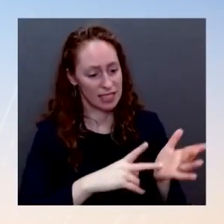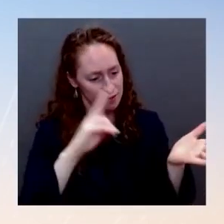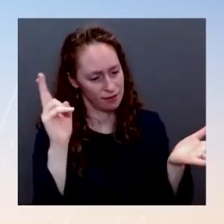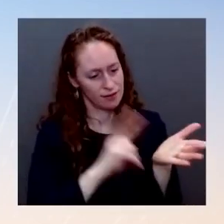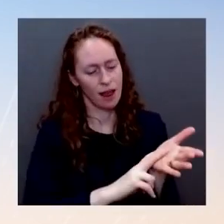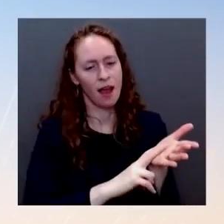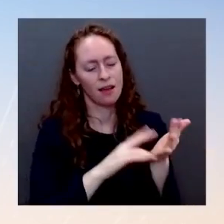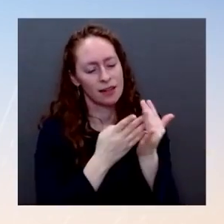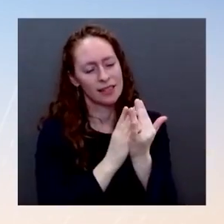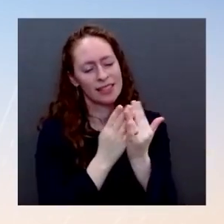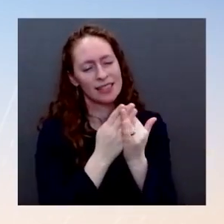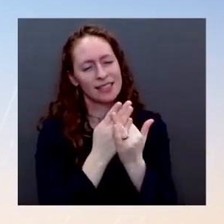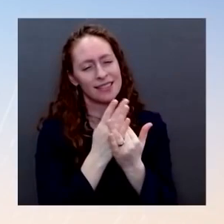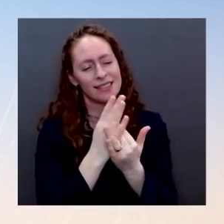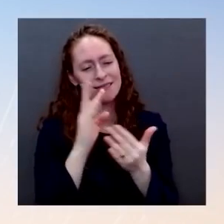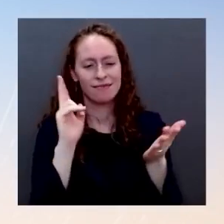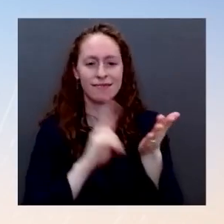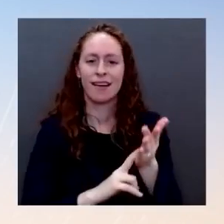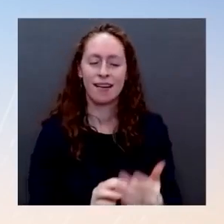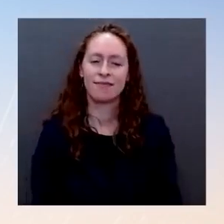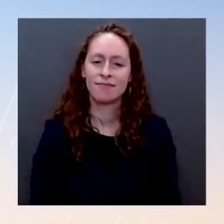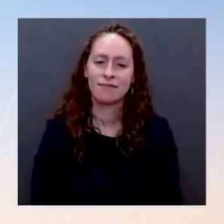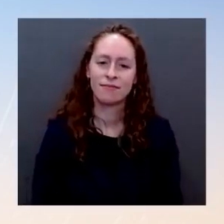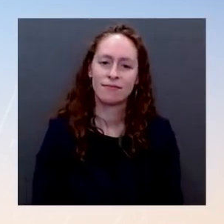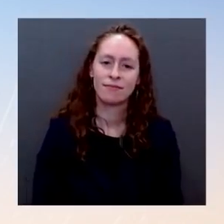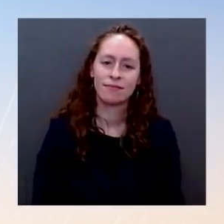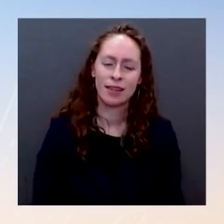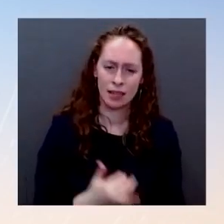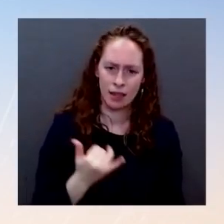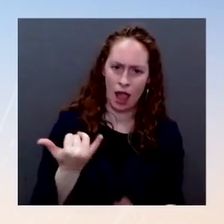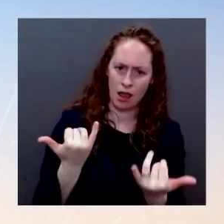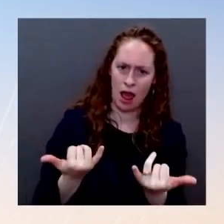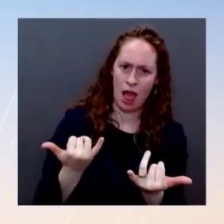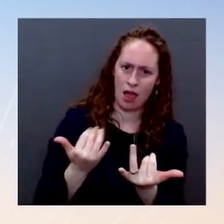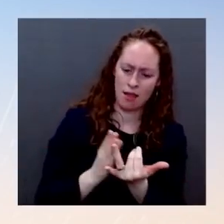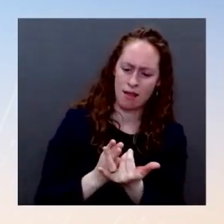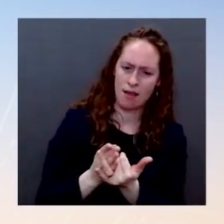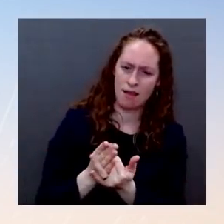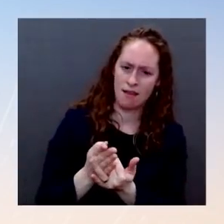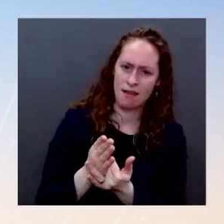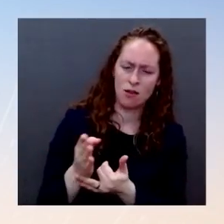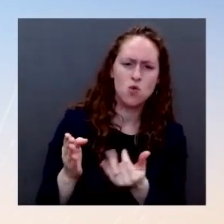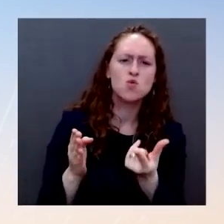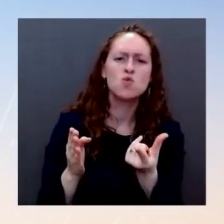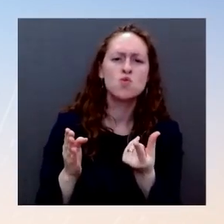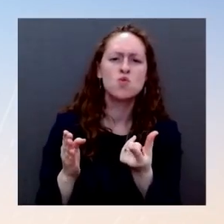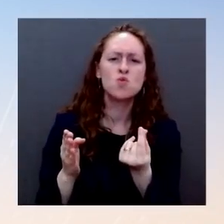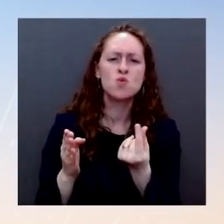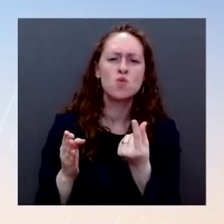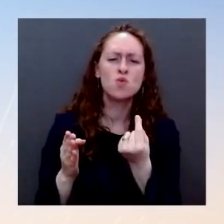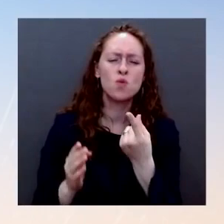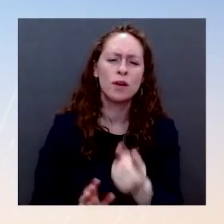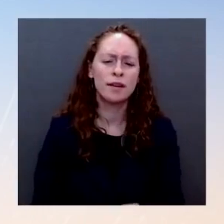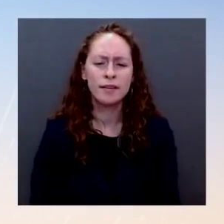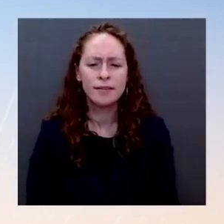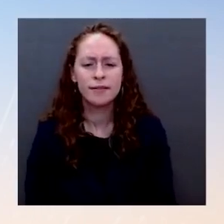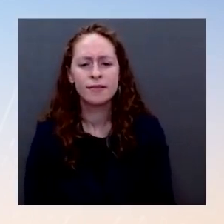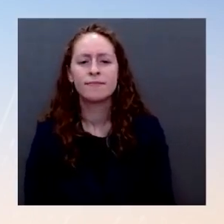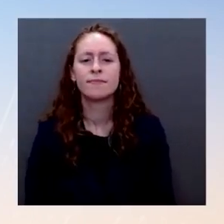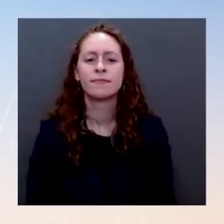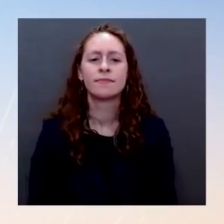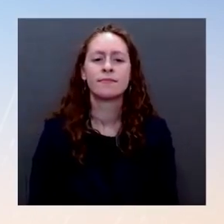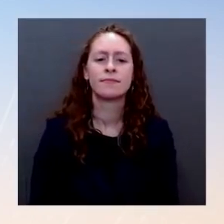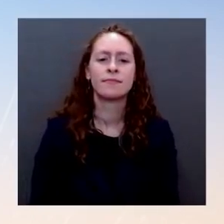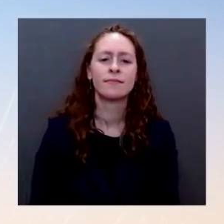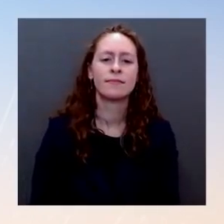make that happen? Well, I would first say that the president has, you can expect to hear more from him soon, and I'm not going to get too far ahead of